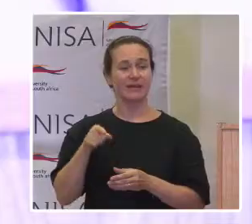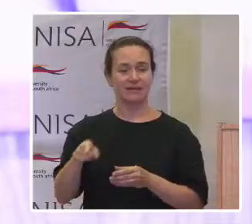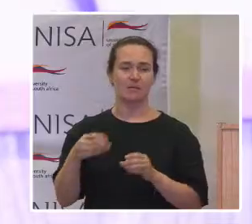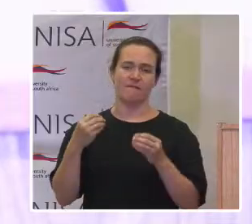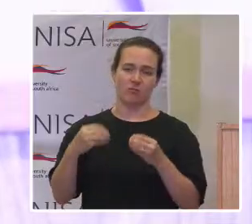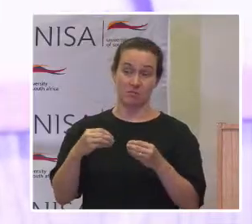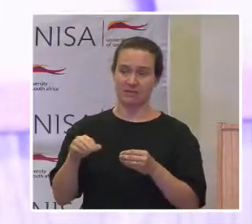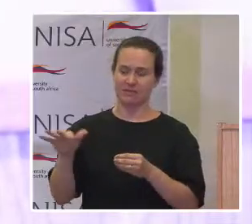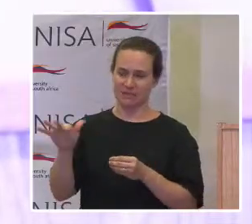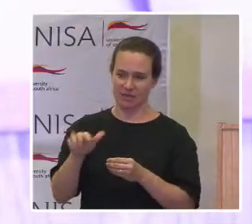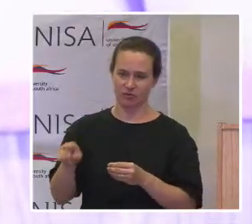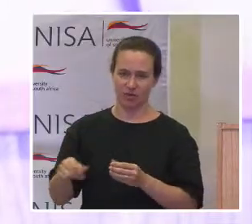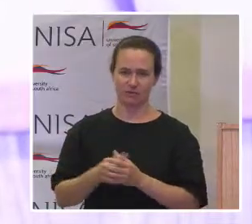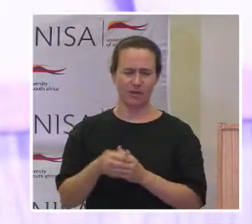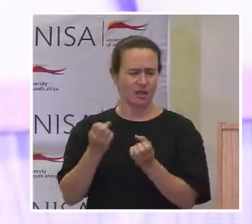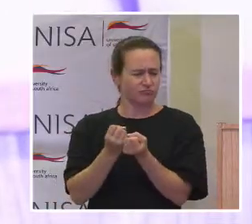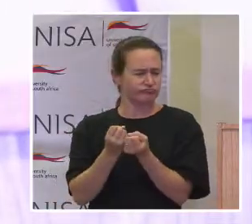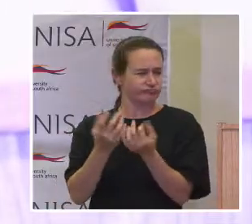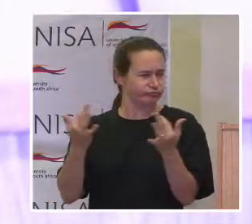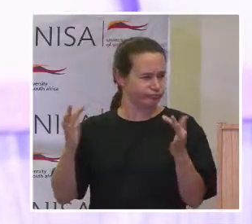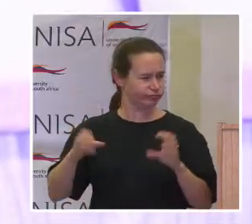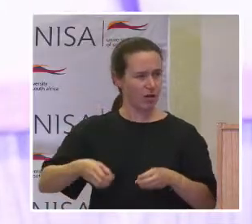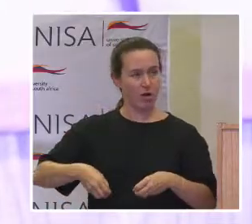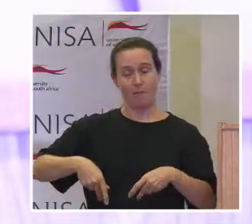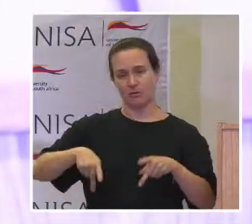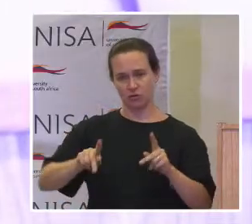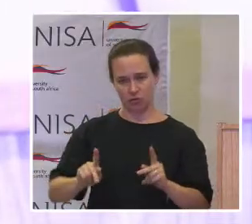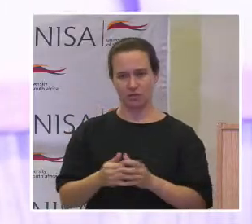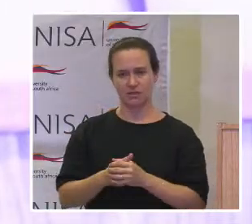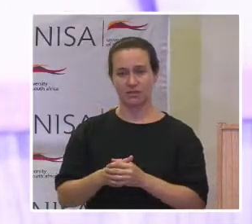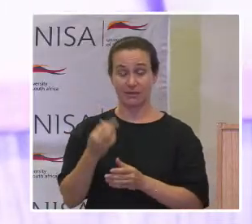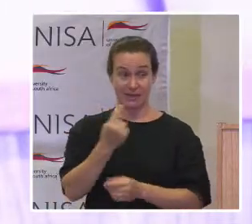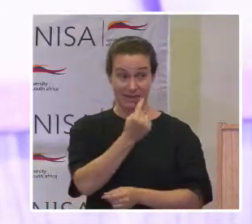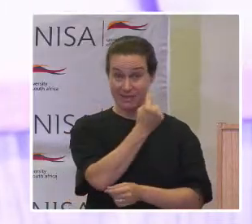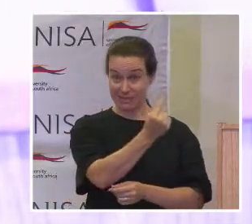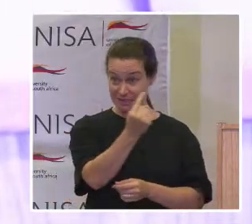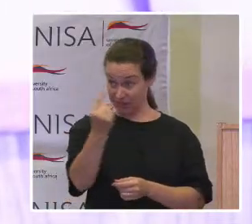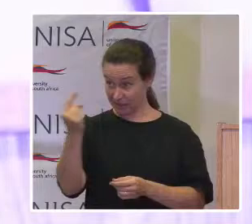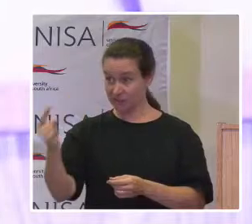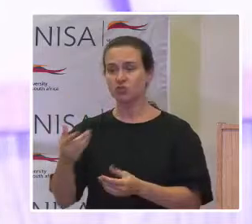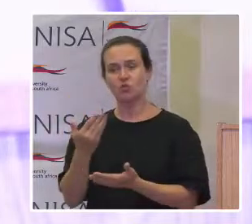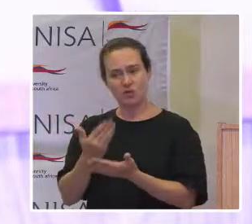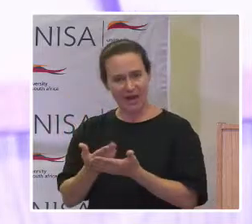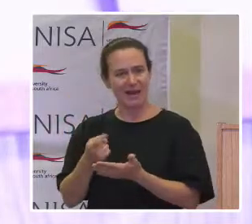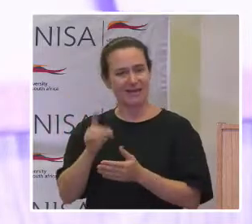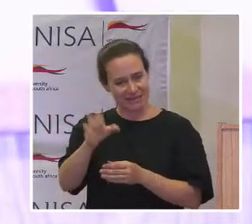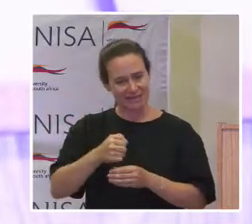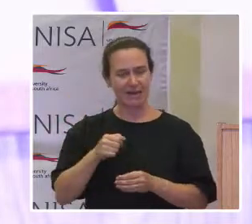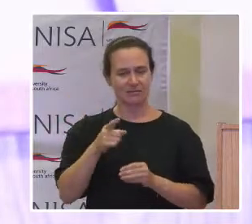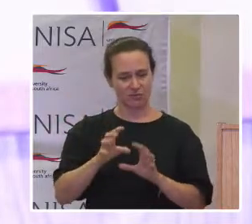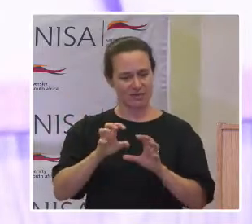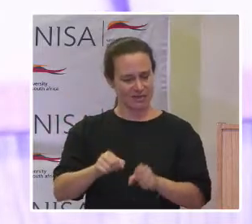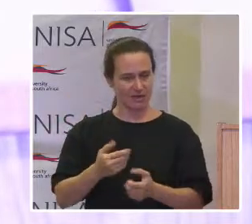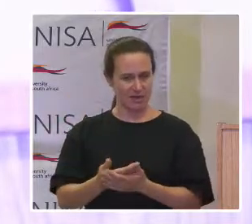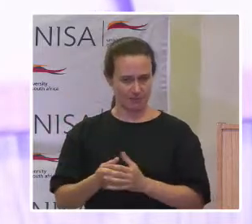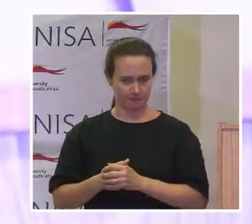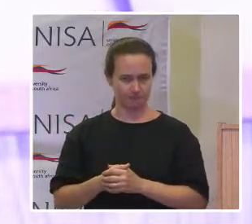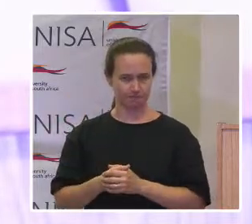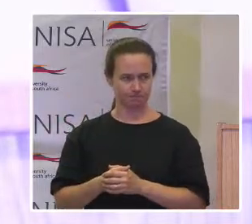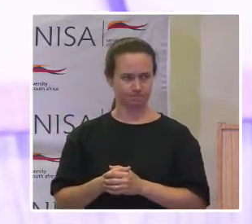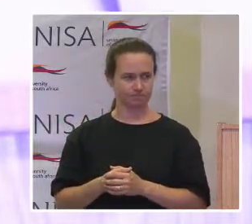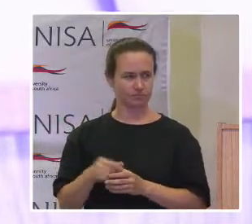sphere. There are so many opportunities that each and every one of you can tap into. We look at